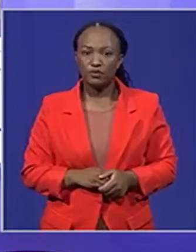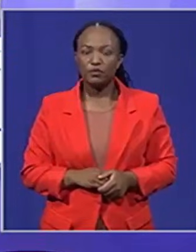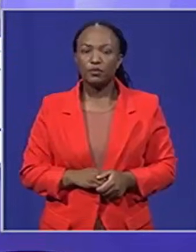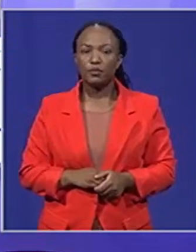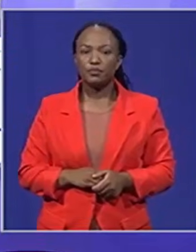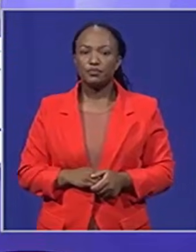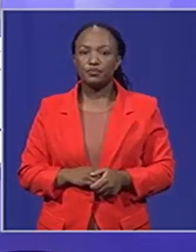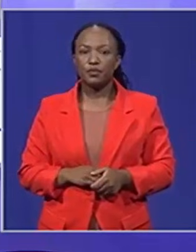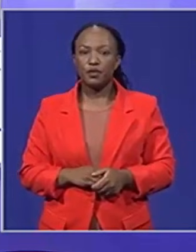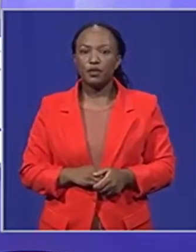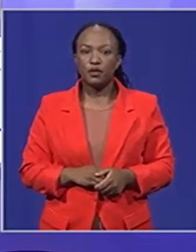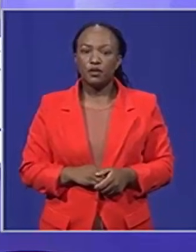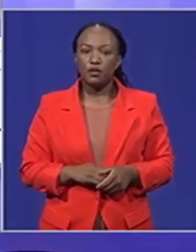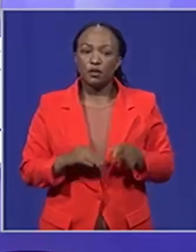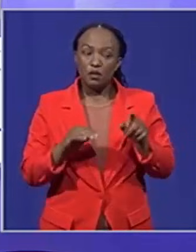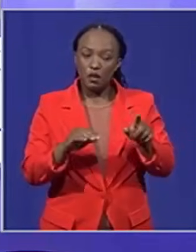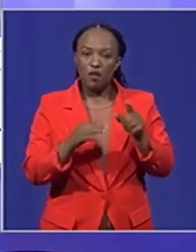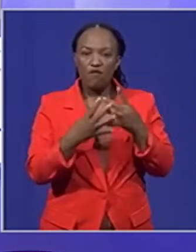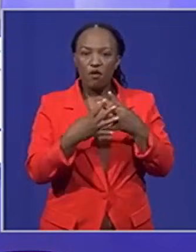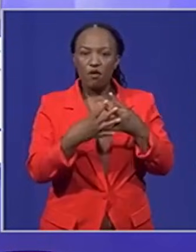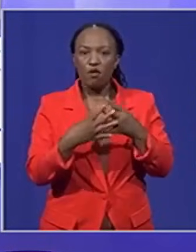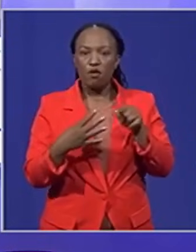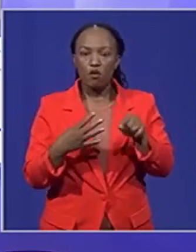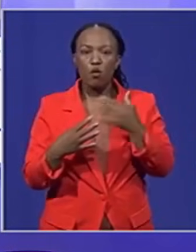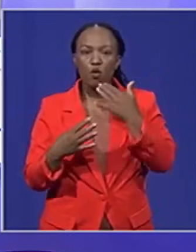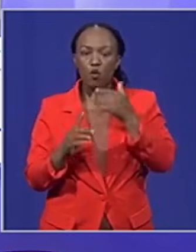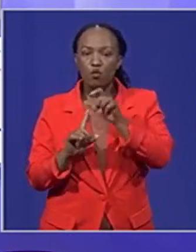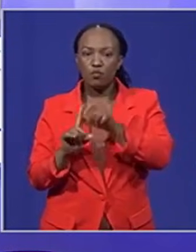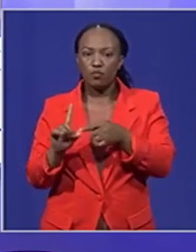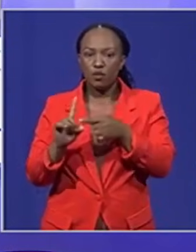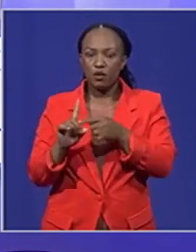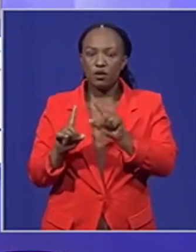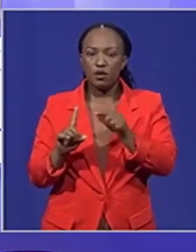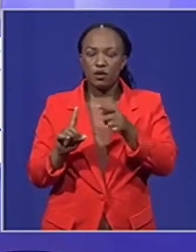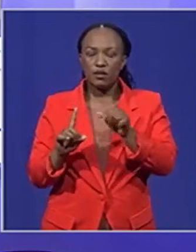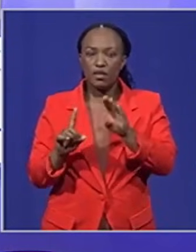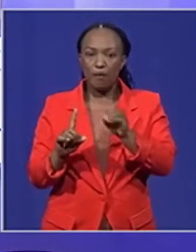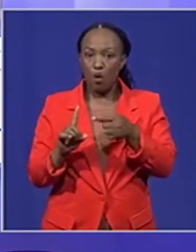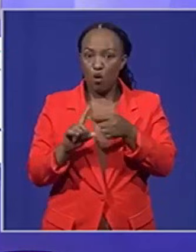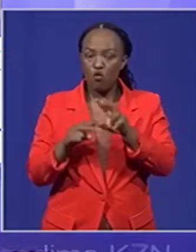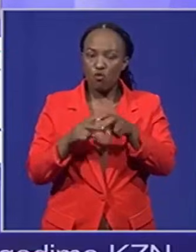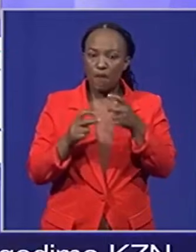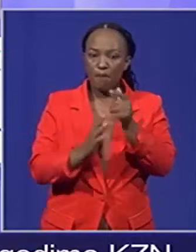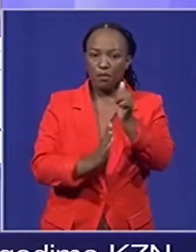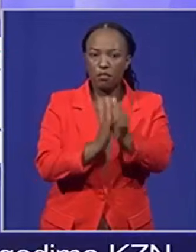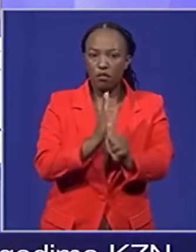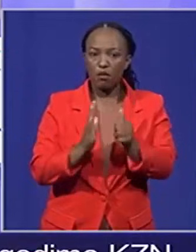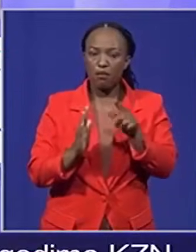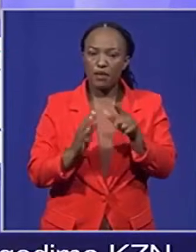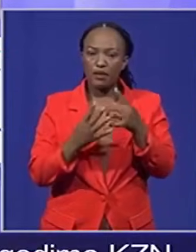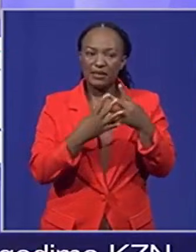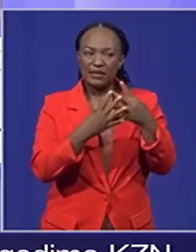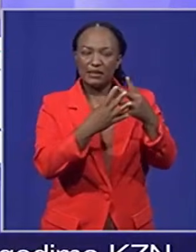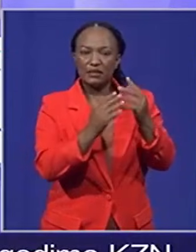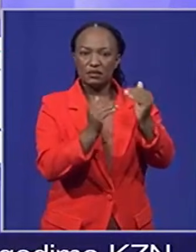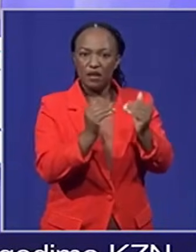Kgoro ya tshokollo ya bagolegwa e netefaditše gore mona molato wa polao le Skatawana Thabo Bester o išitšwe kgolegong ya tšhireletšo ya maemo